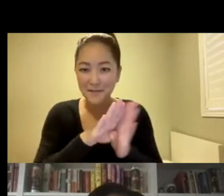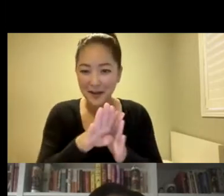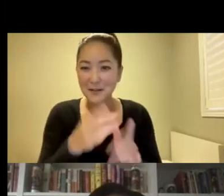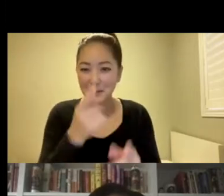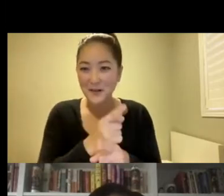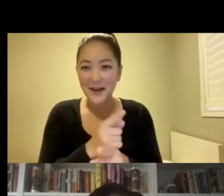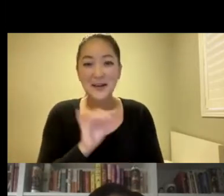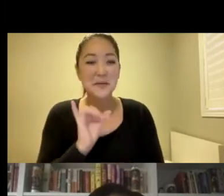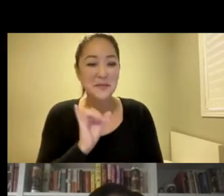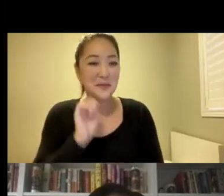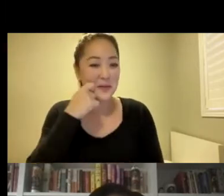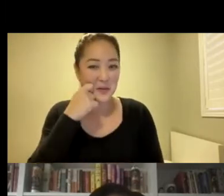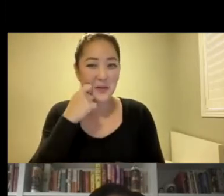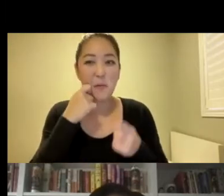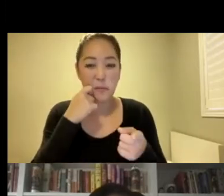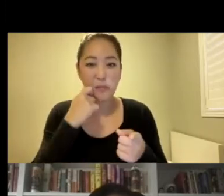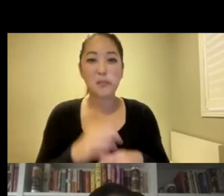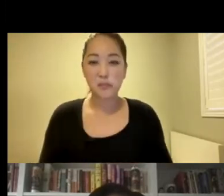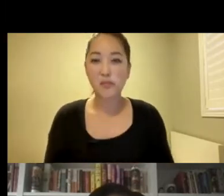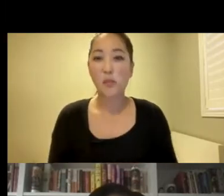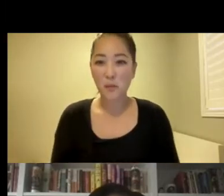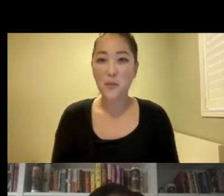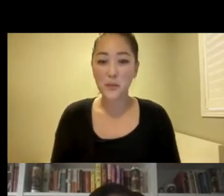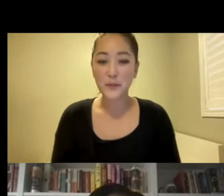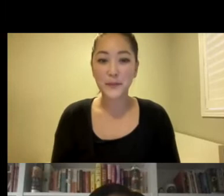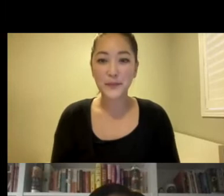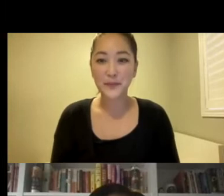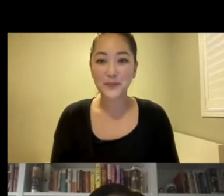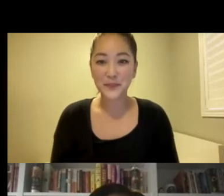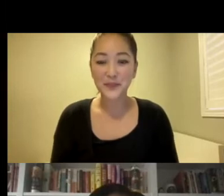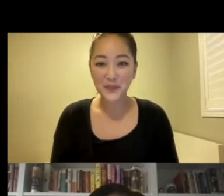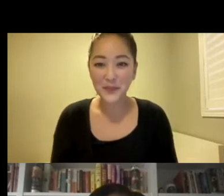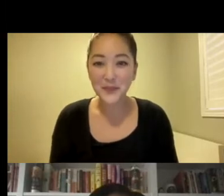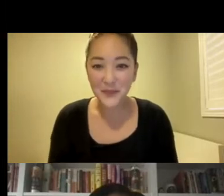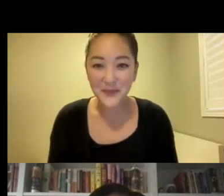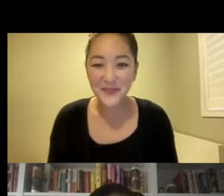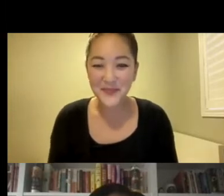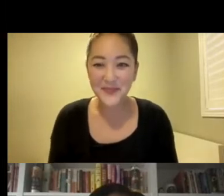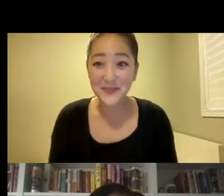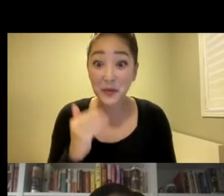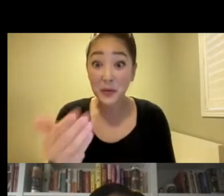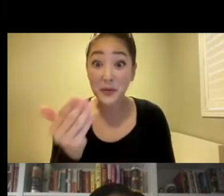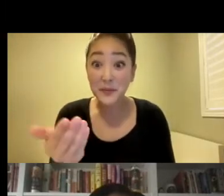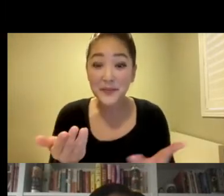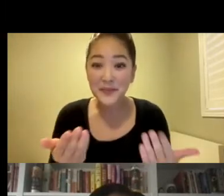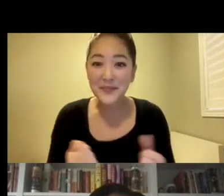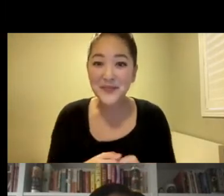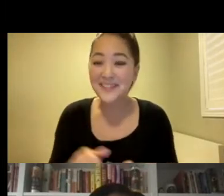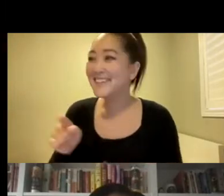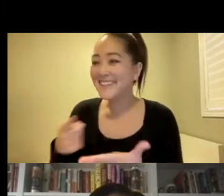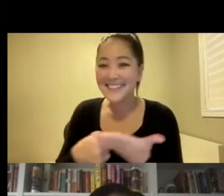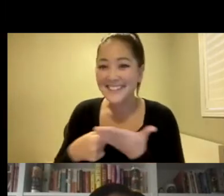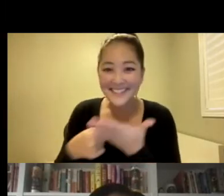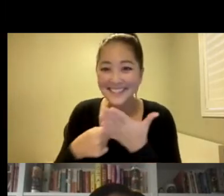because you're living the experience of bringing that to life. Shabnam, no, go ahead. I was going to say, this conversation is going to